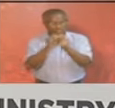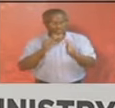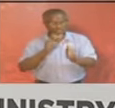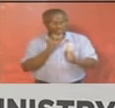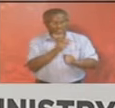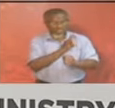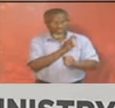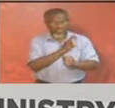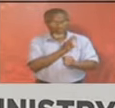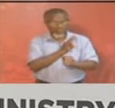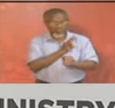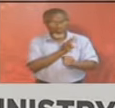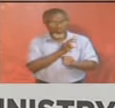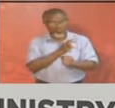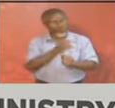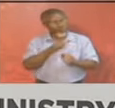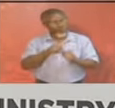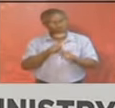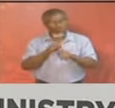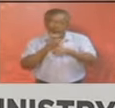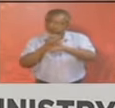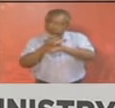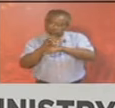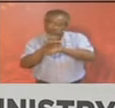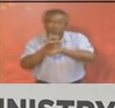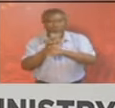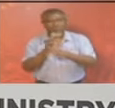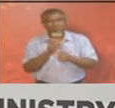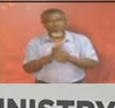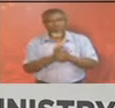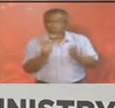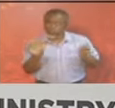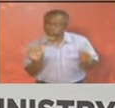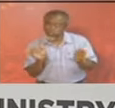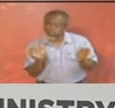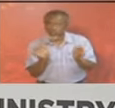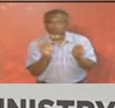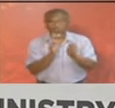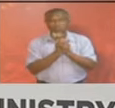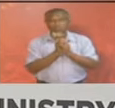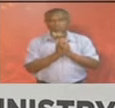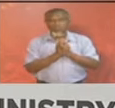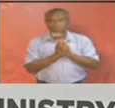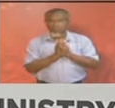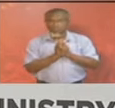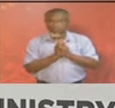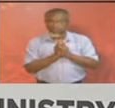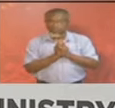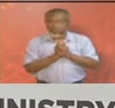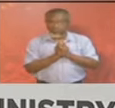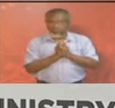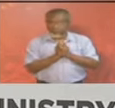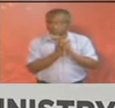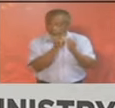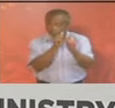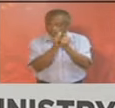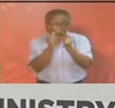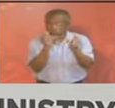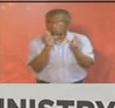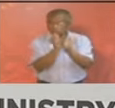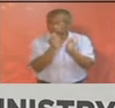from the Ministry of Health on a regular basis, together in conjunction with the